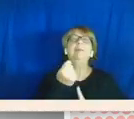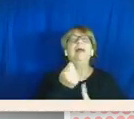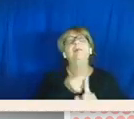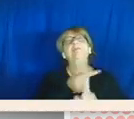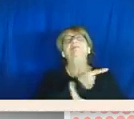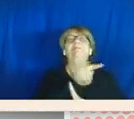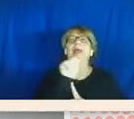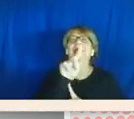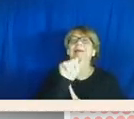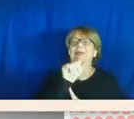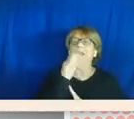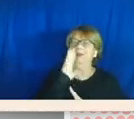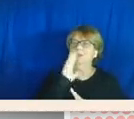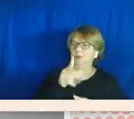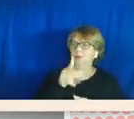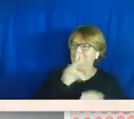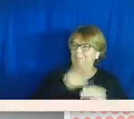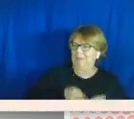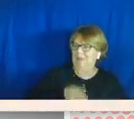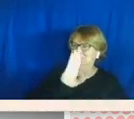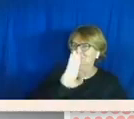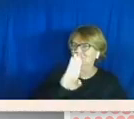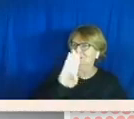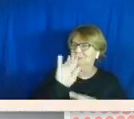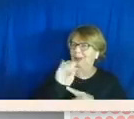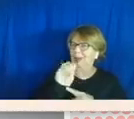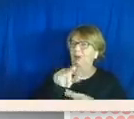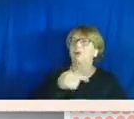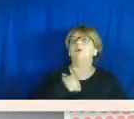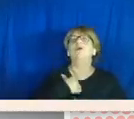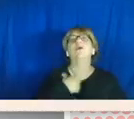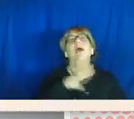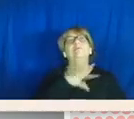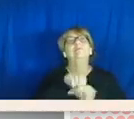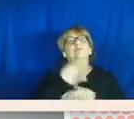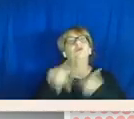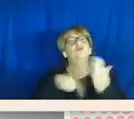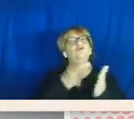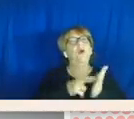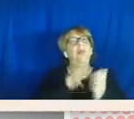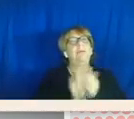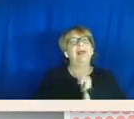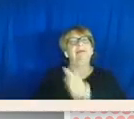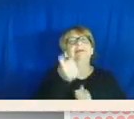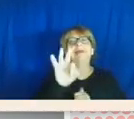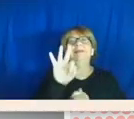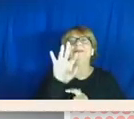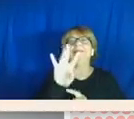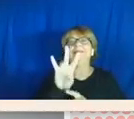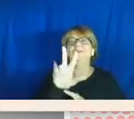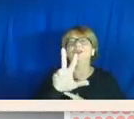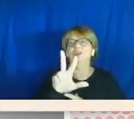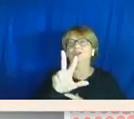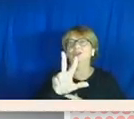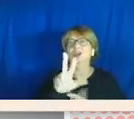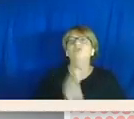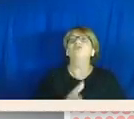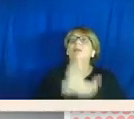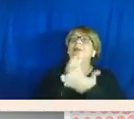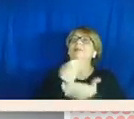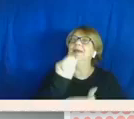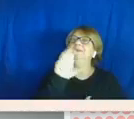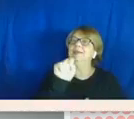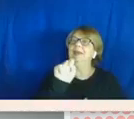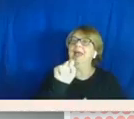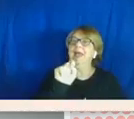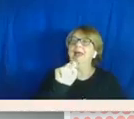was mentioned in your bio that you had a role in the passage of the 1973 Rehabilitation Act. And of